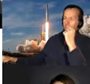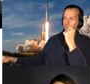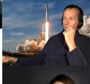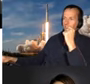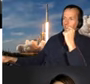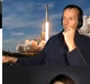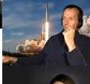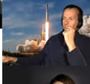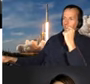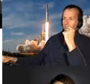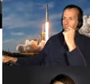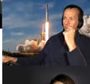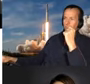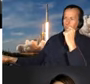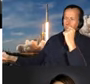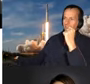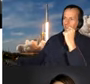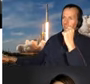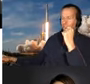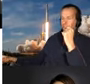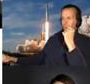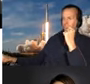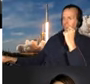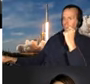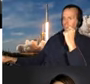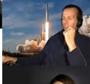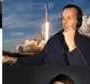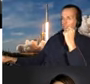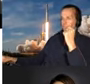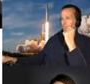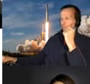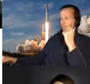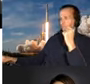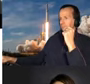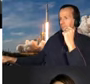RT-PCR test. If you remember, we discussed this, I think, in lecture 4. This is done by